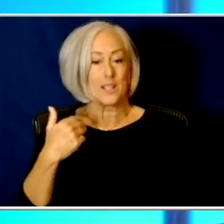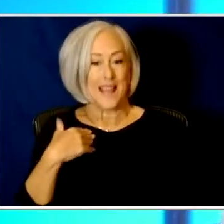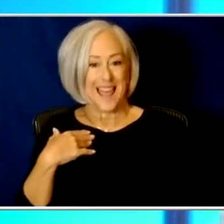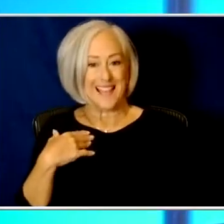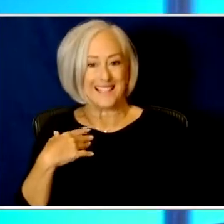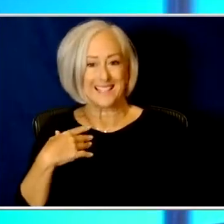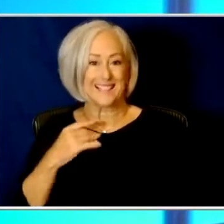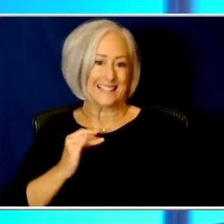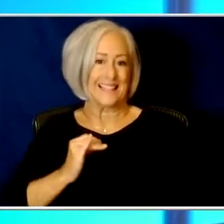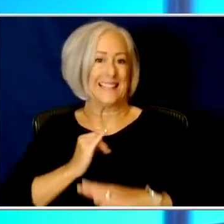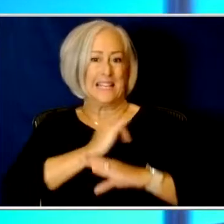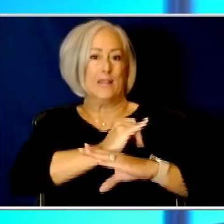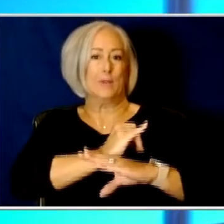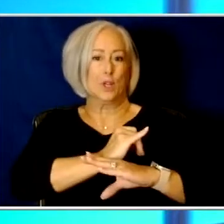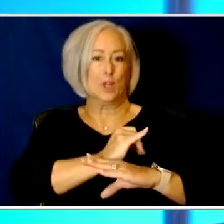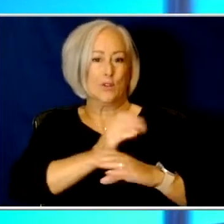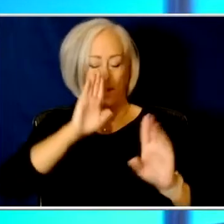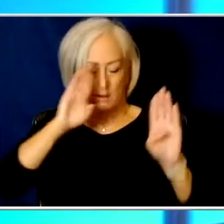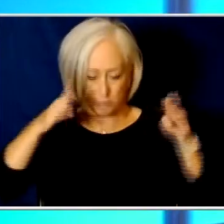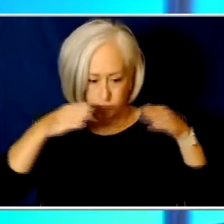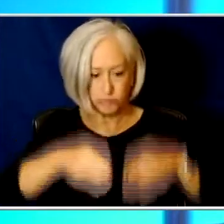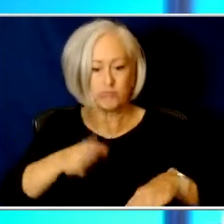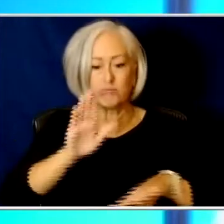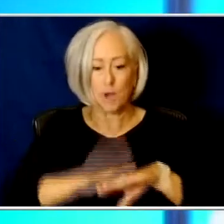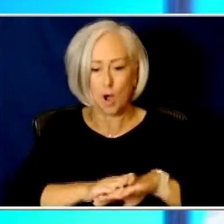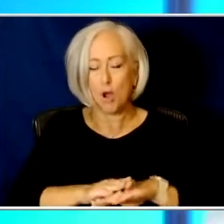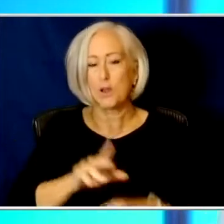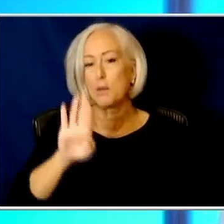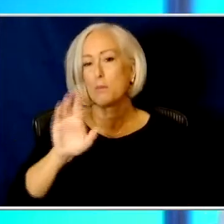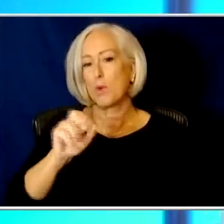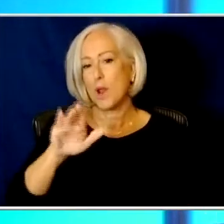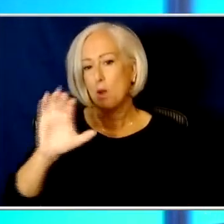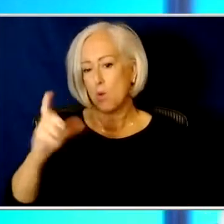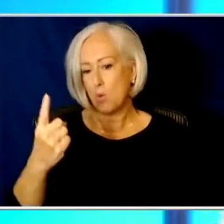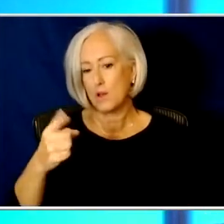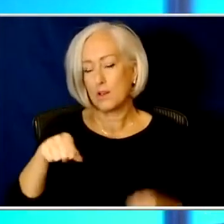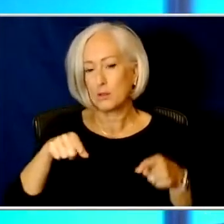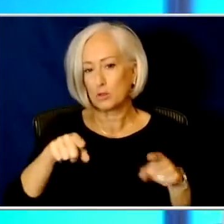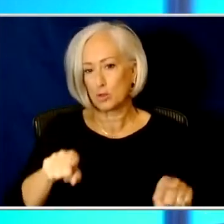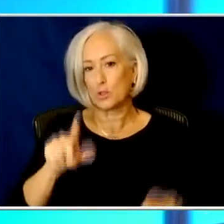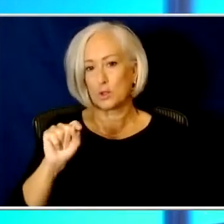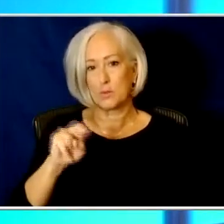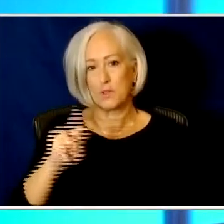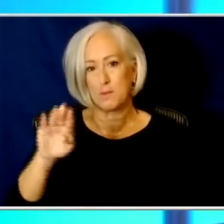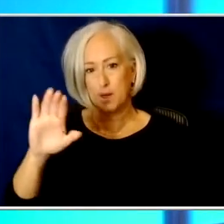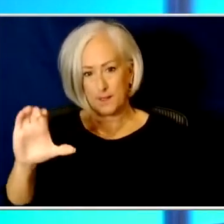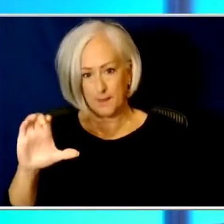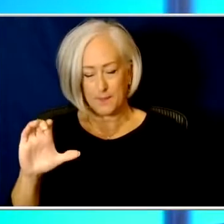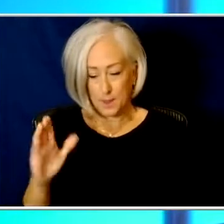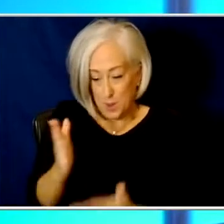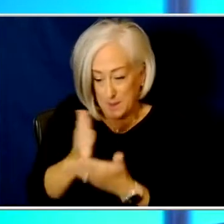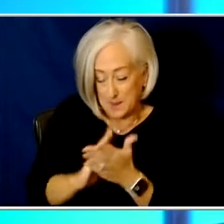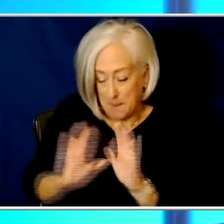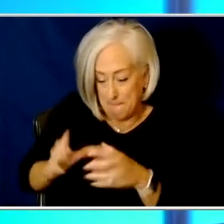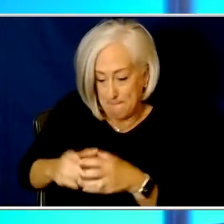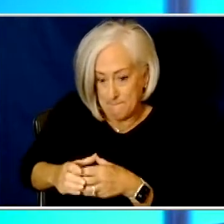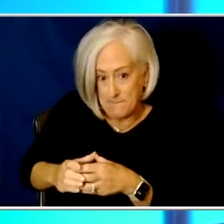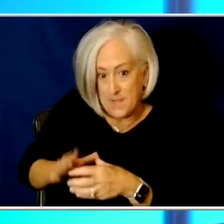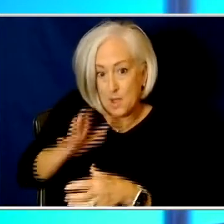BRCA1 mutation in triple negative. So that's been FDA approved for a subset of women who have a